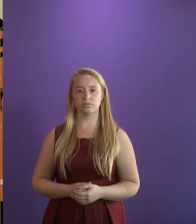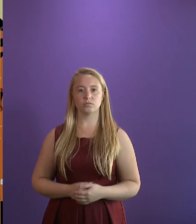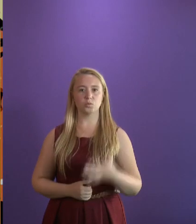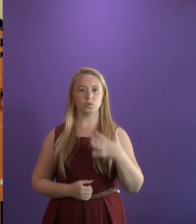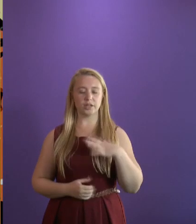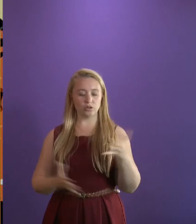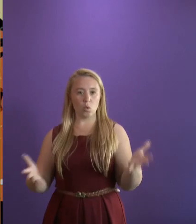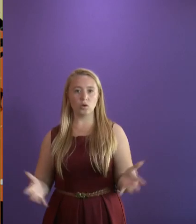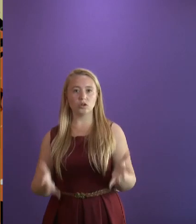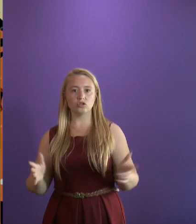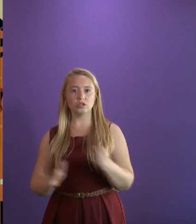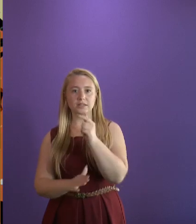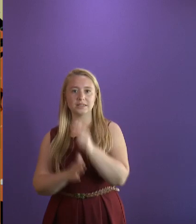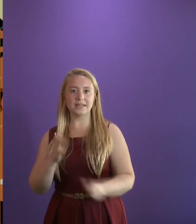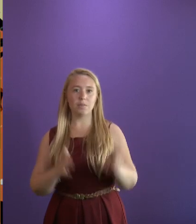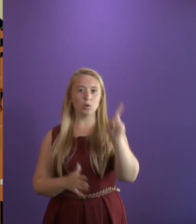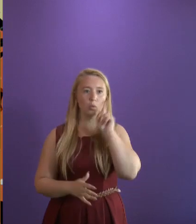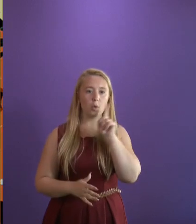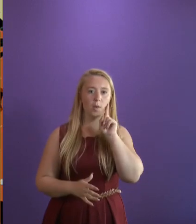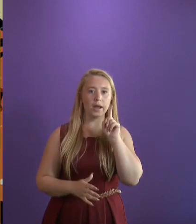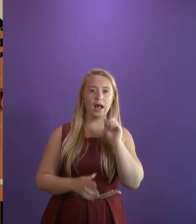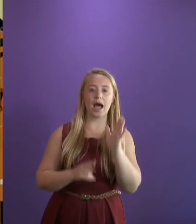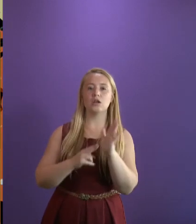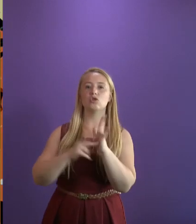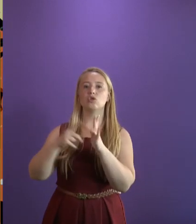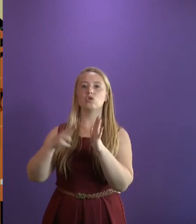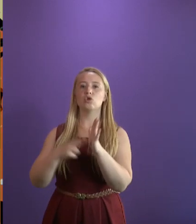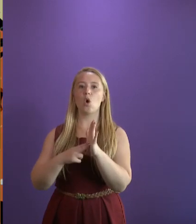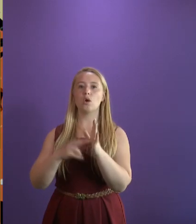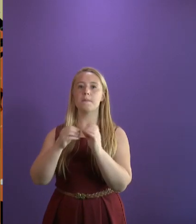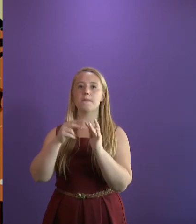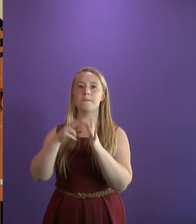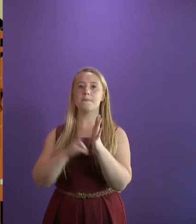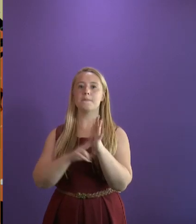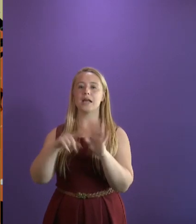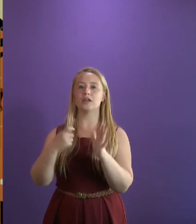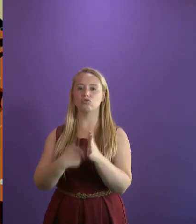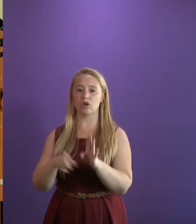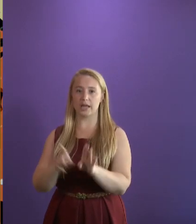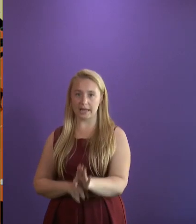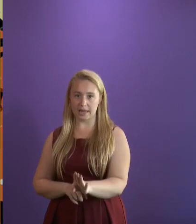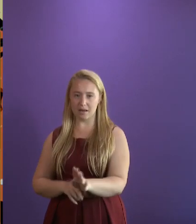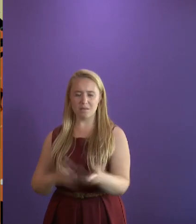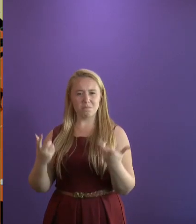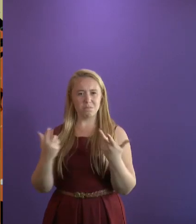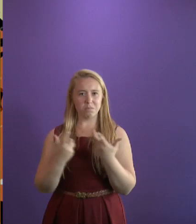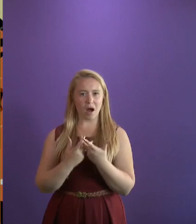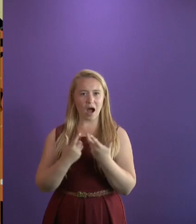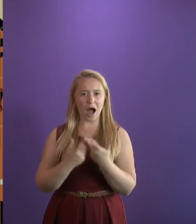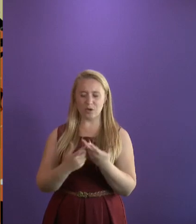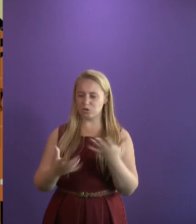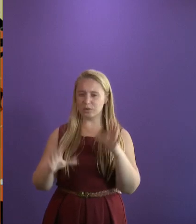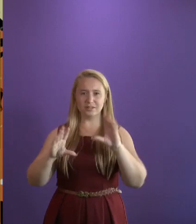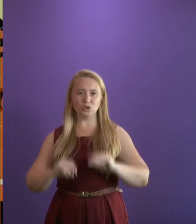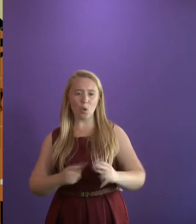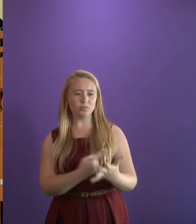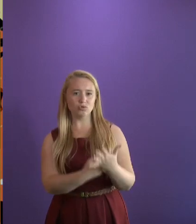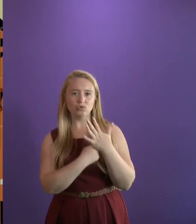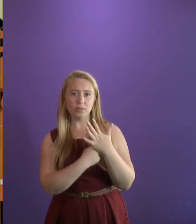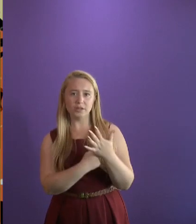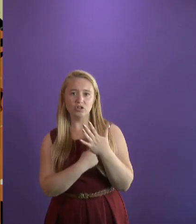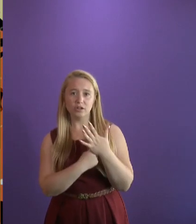encourage disabled women and non-binary people to stand, but how do we challenge the tropes and the discrimination that we face